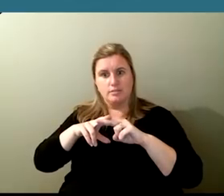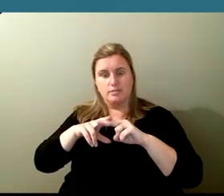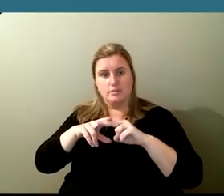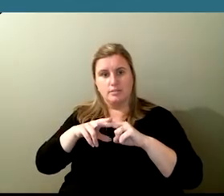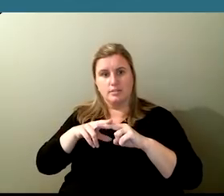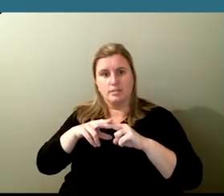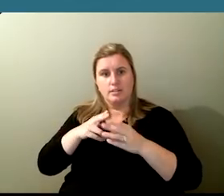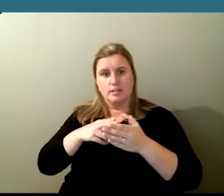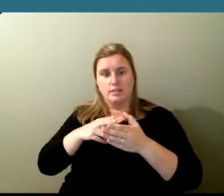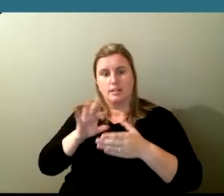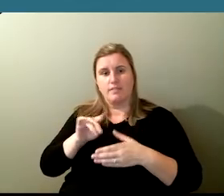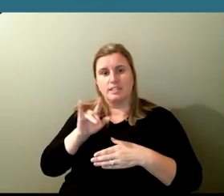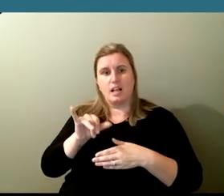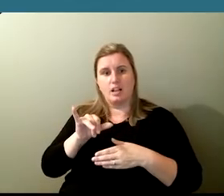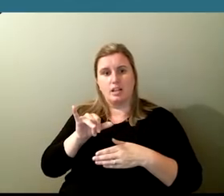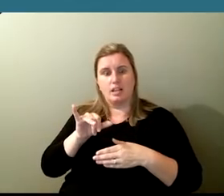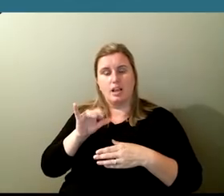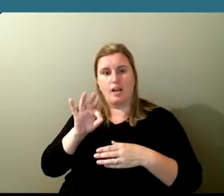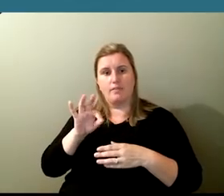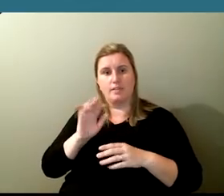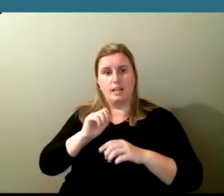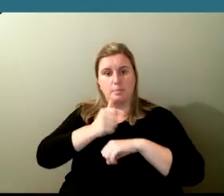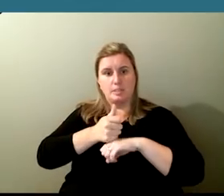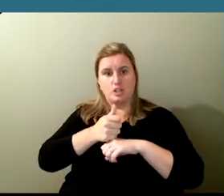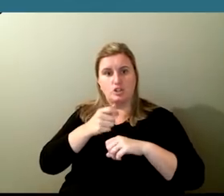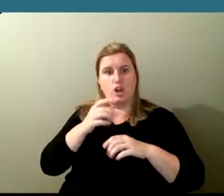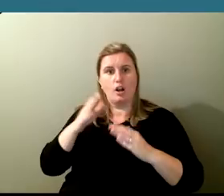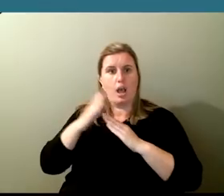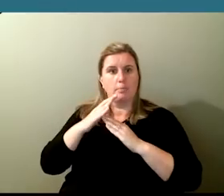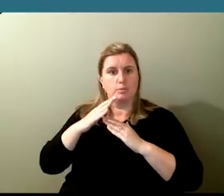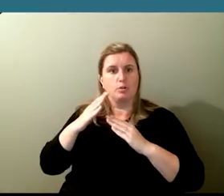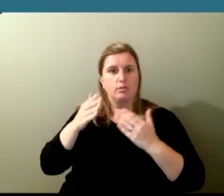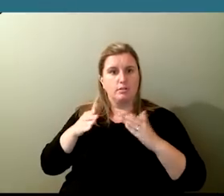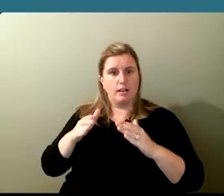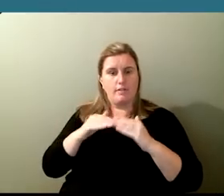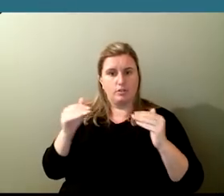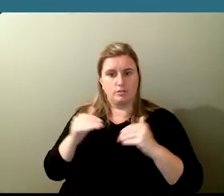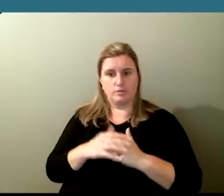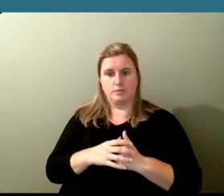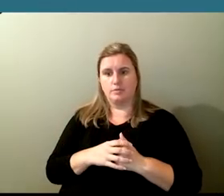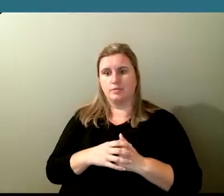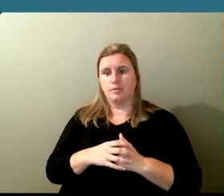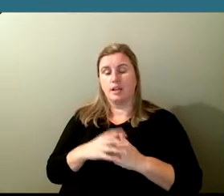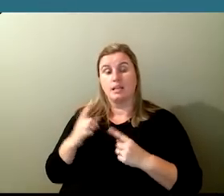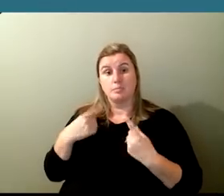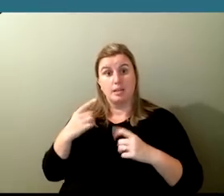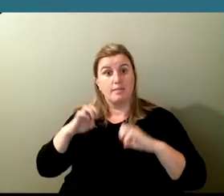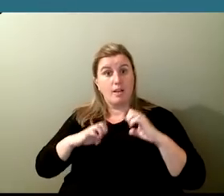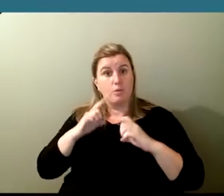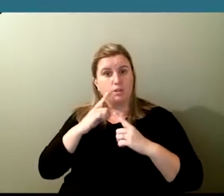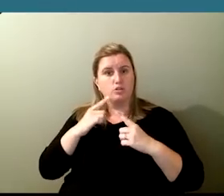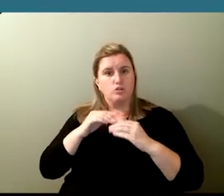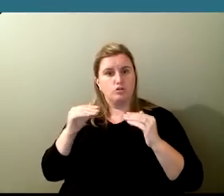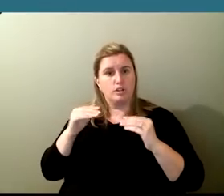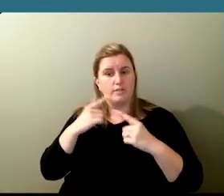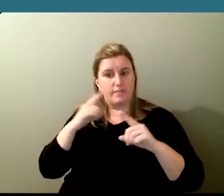fidelity of implementation to optimal levels. So feedback alone or combination of feedback methods is something that has been evaluated with a degree of effectiveness.